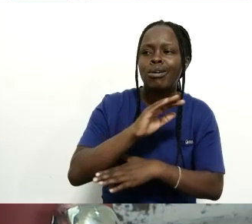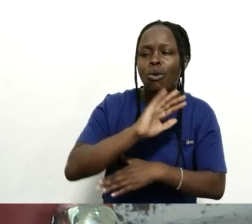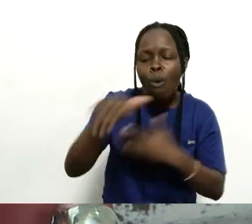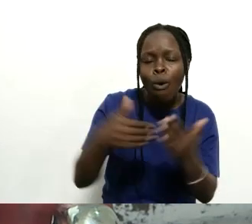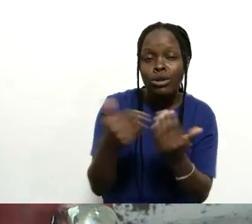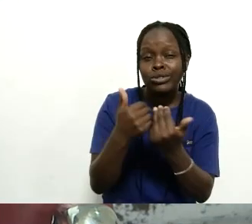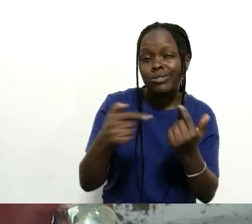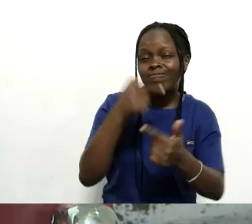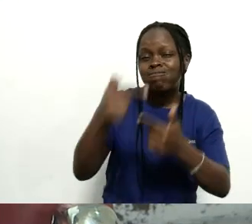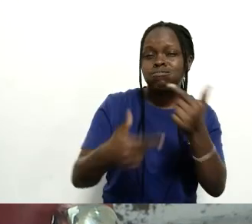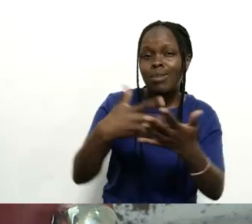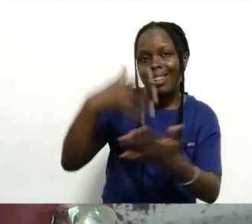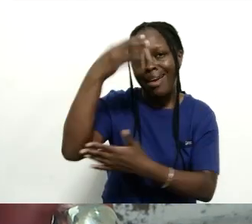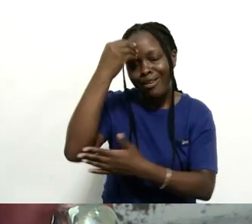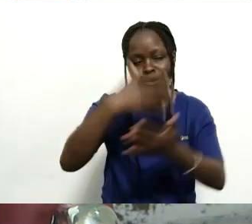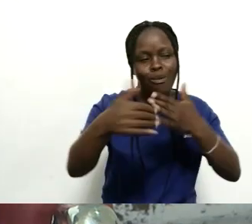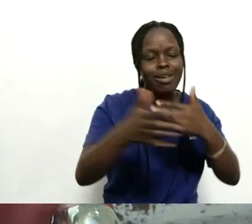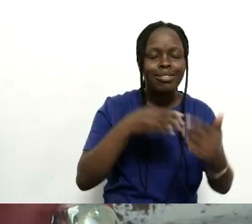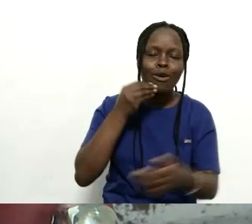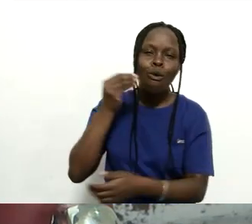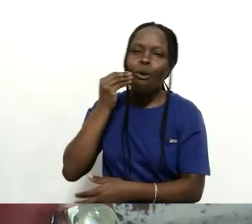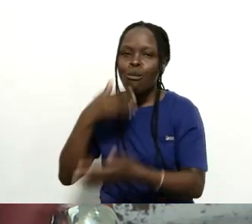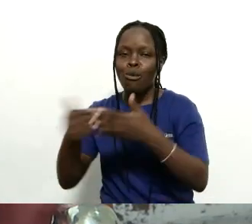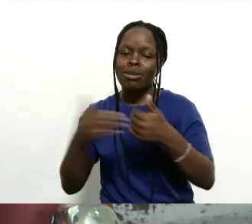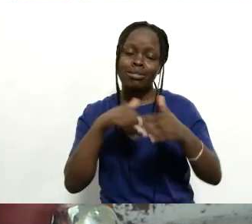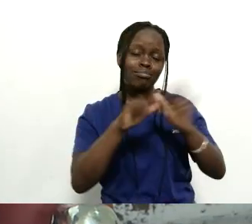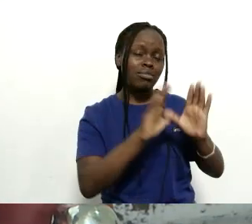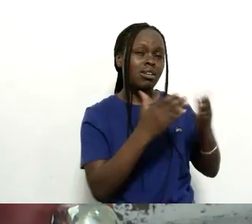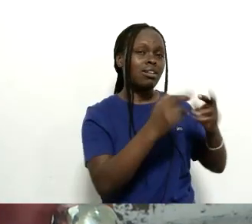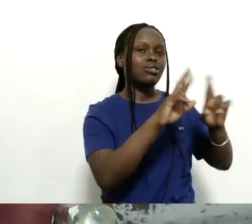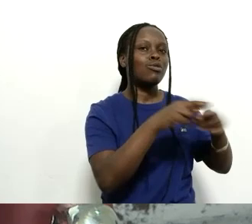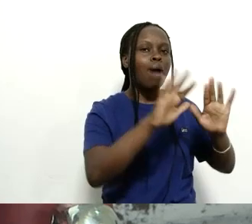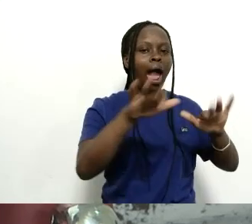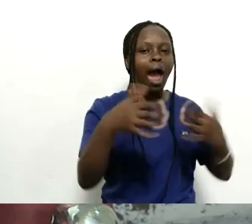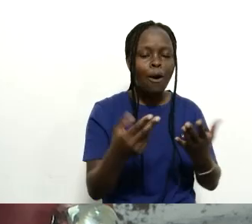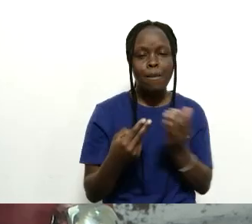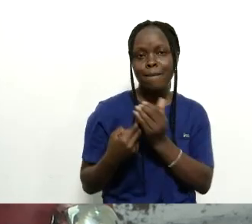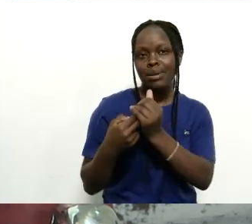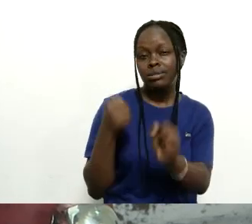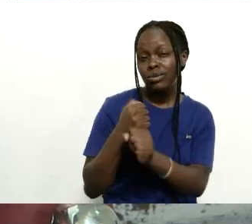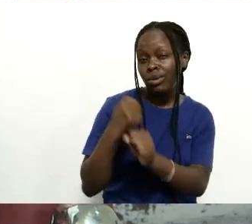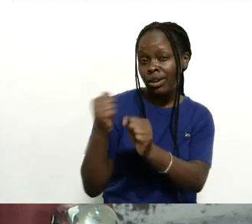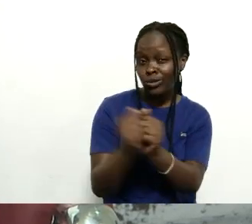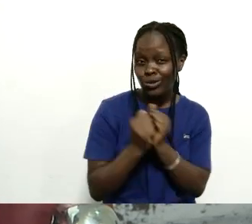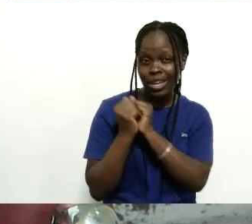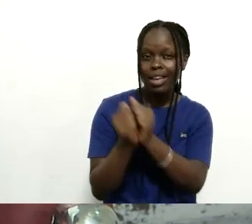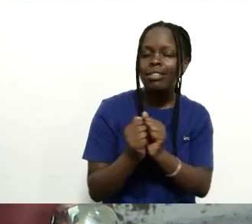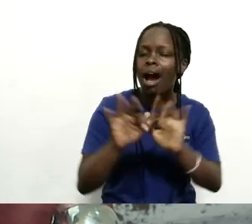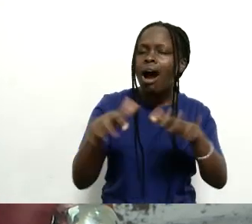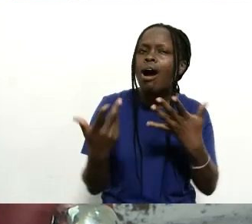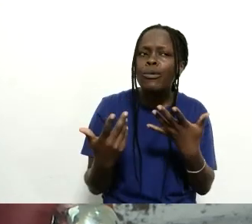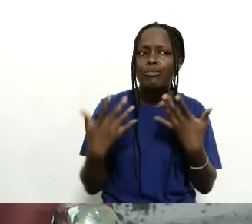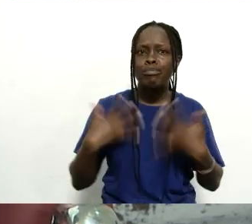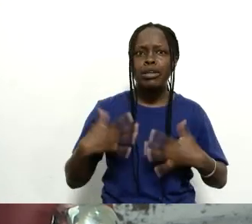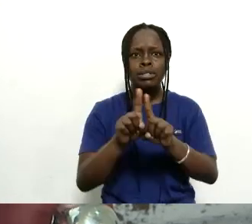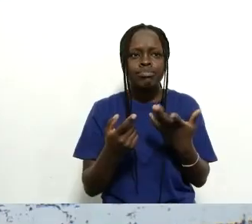like despite the pandemic ending, we need to continue those conversations and actually have different organizations that are working with children to make sure that